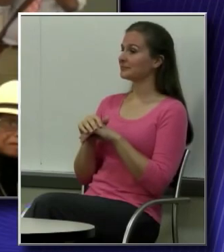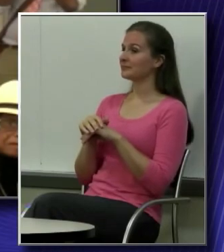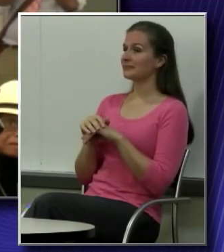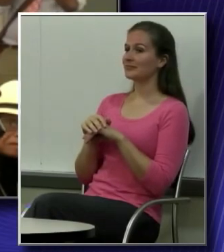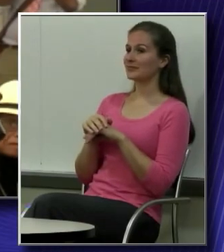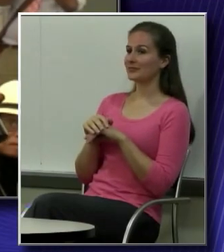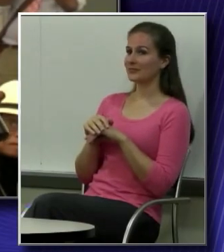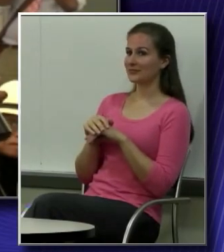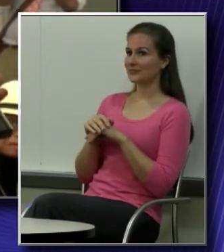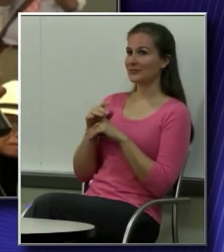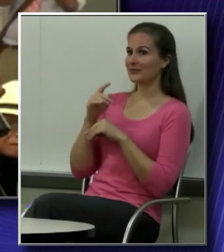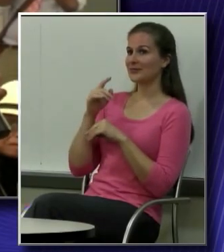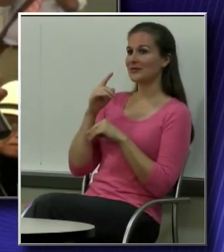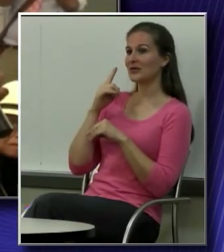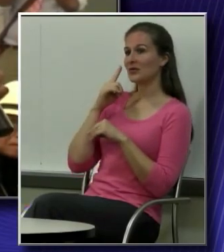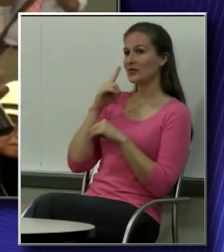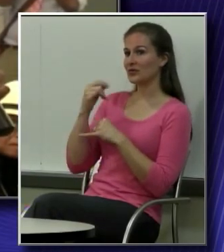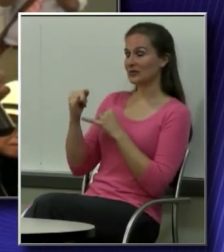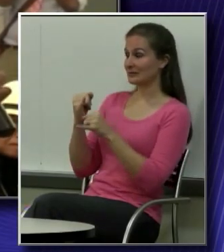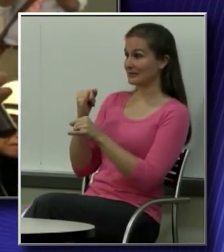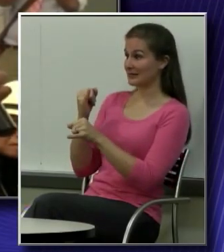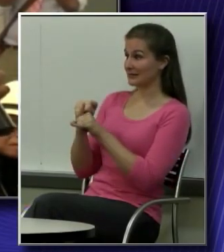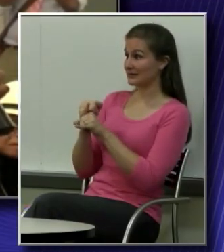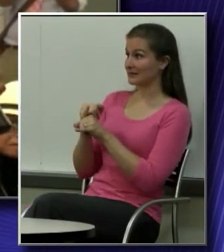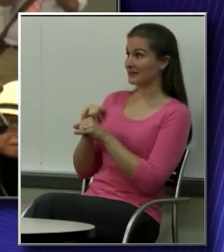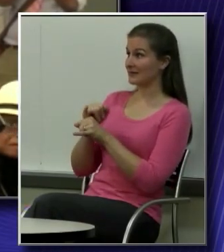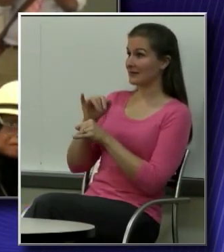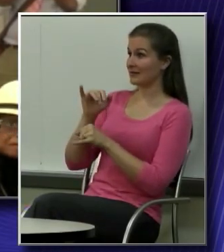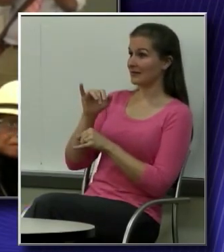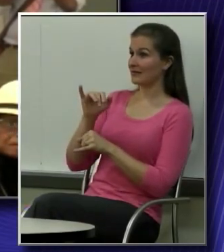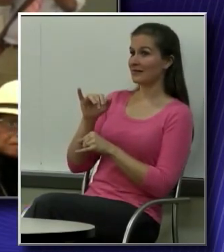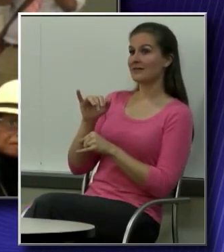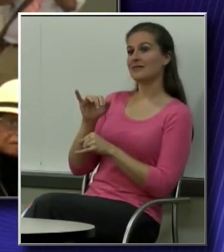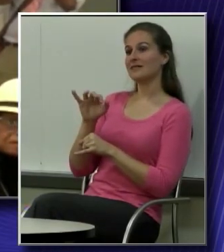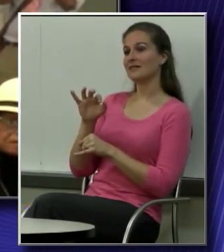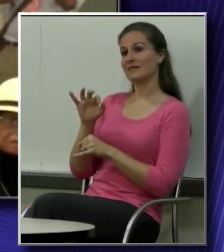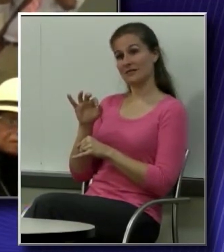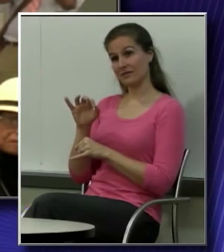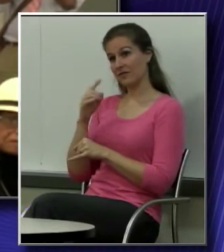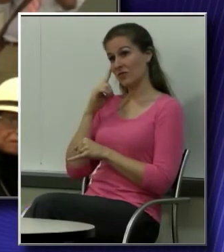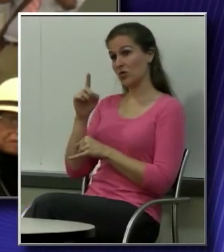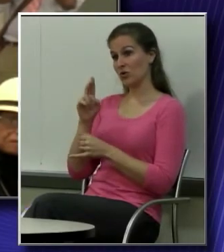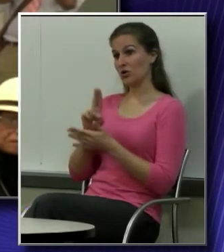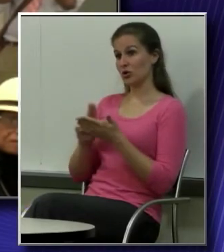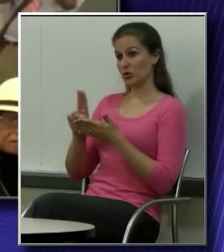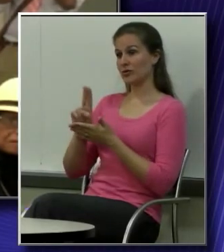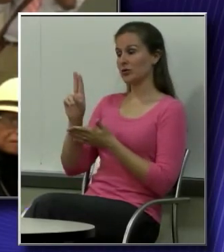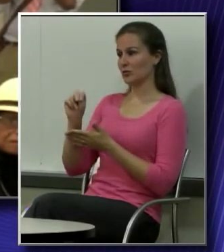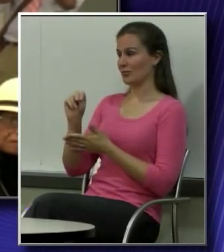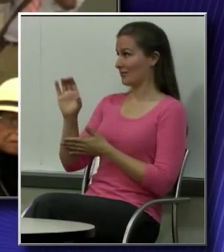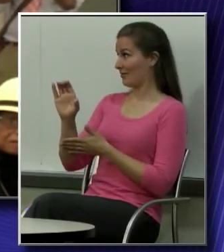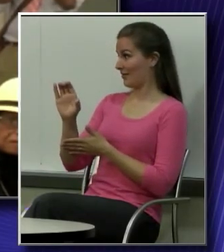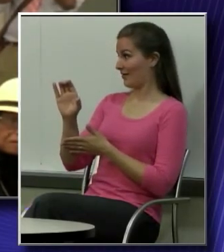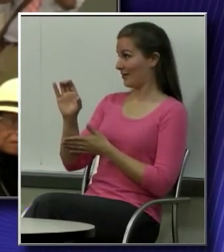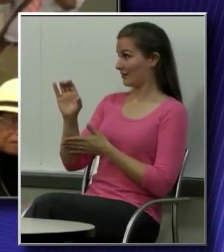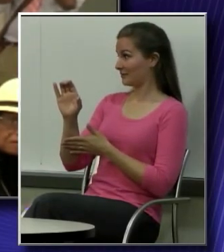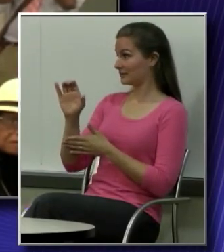Institution Caucus of the Faculty Assembly for the University of North Carolina.